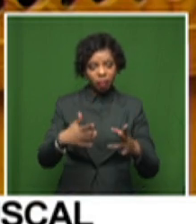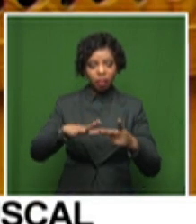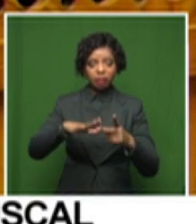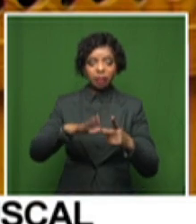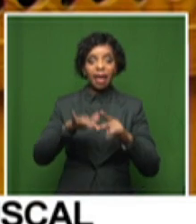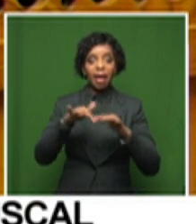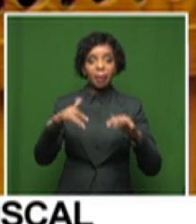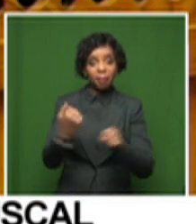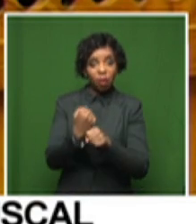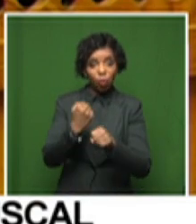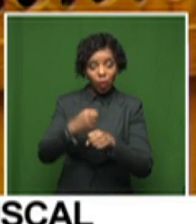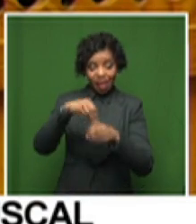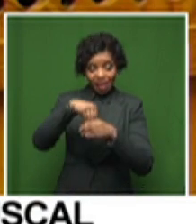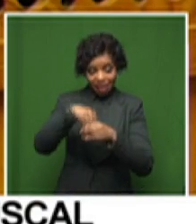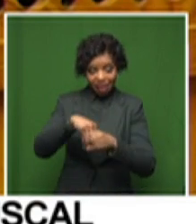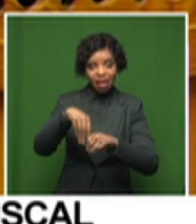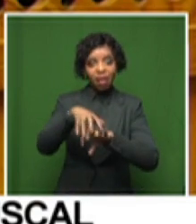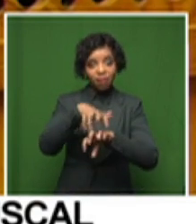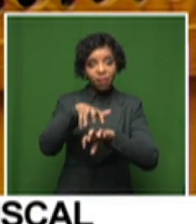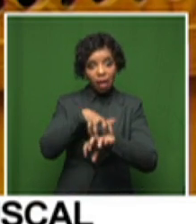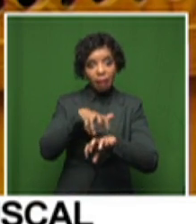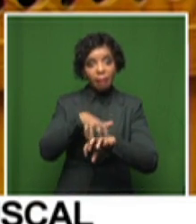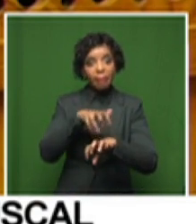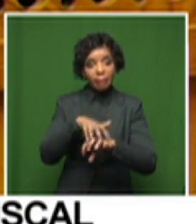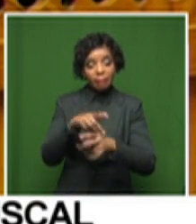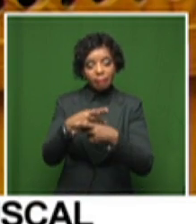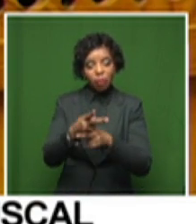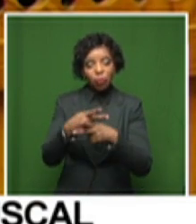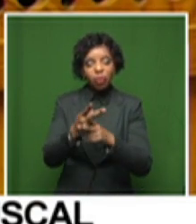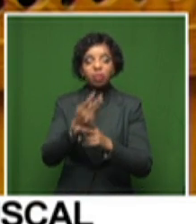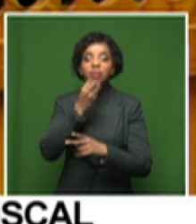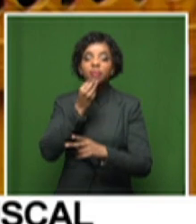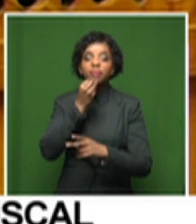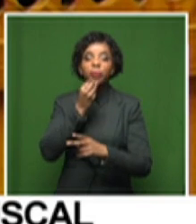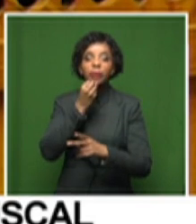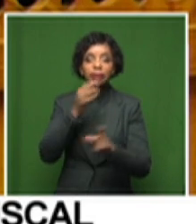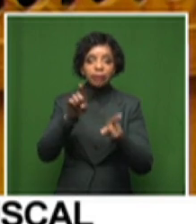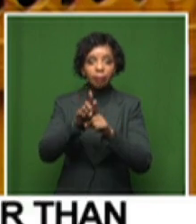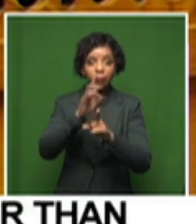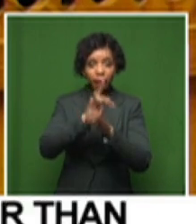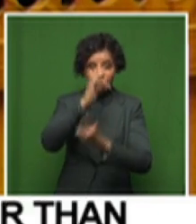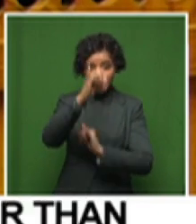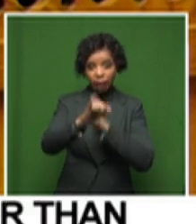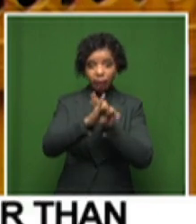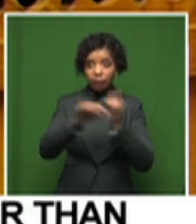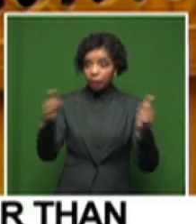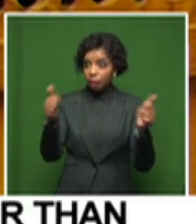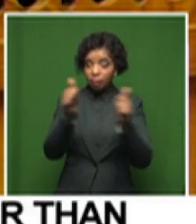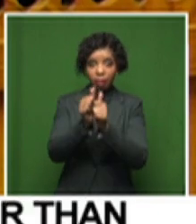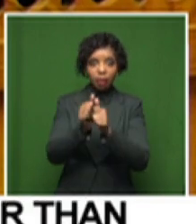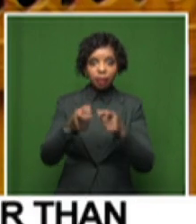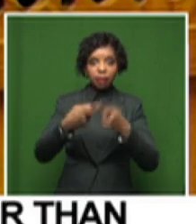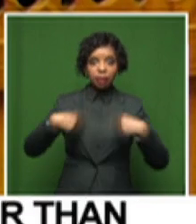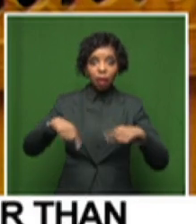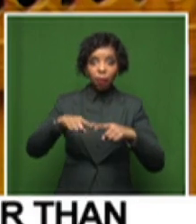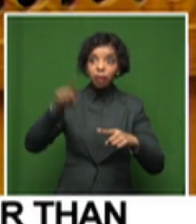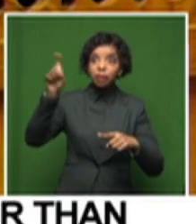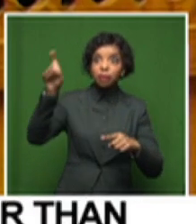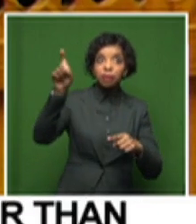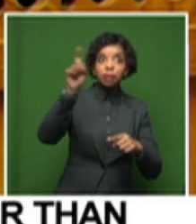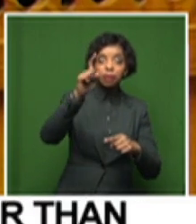country. And our international partners who know that South Africa is a great place to invest.